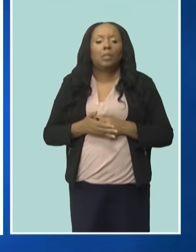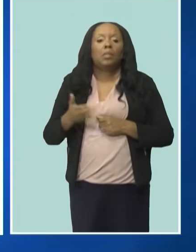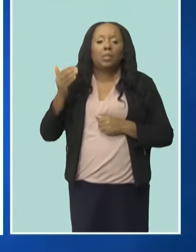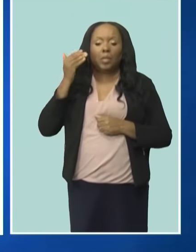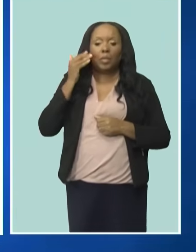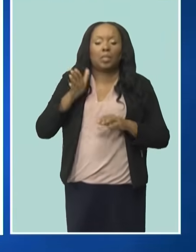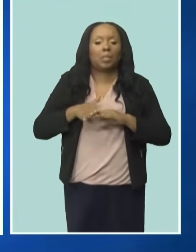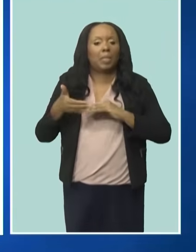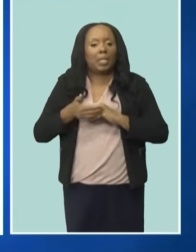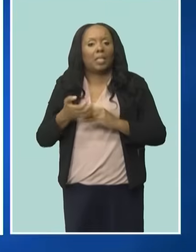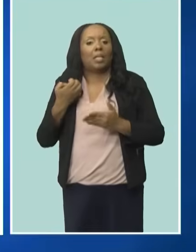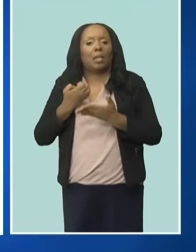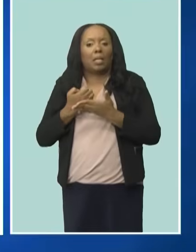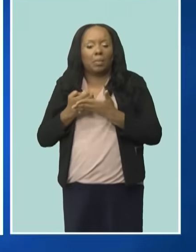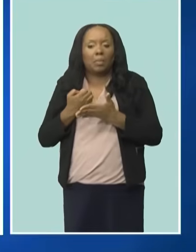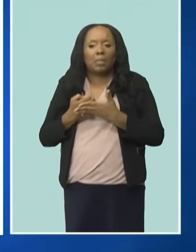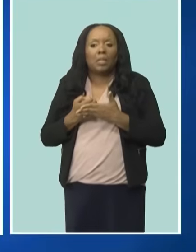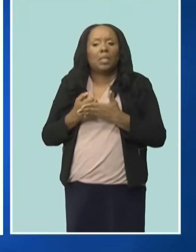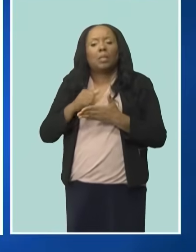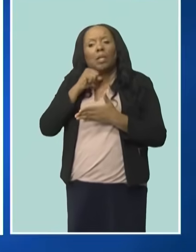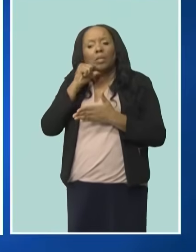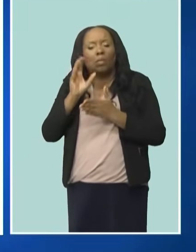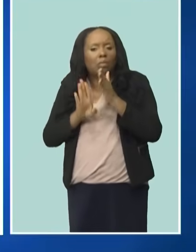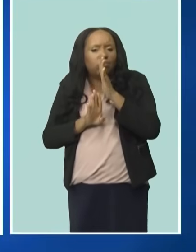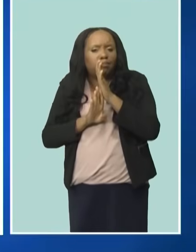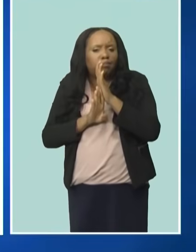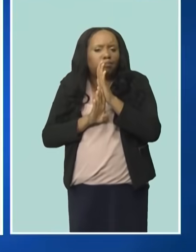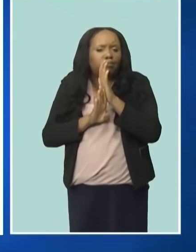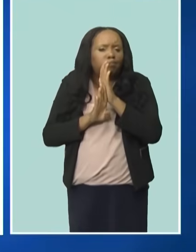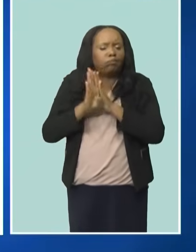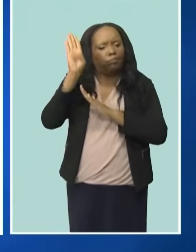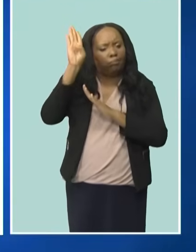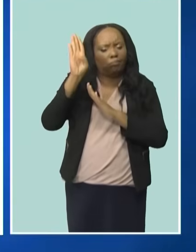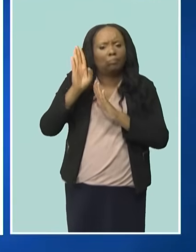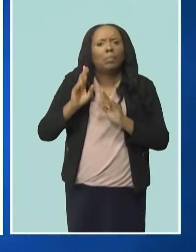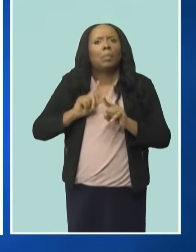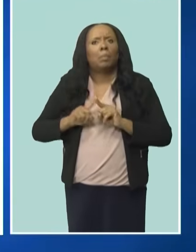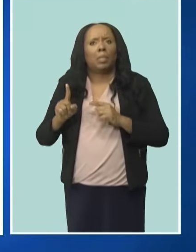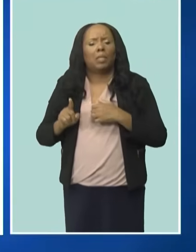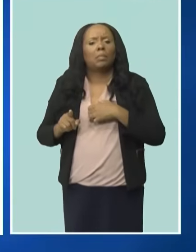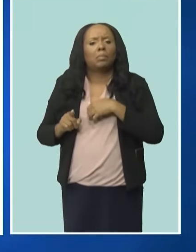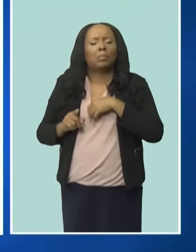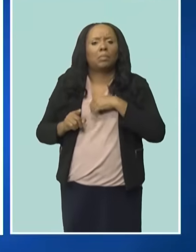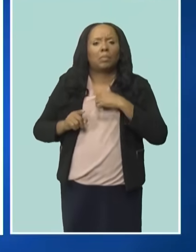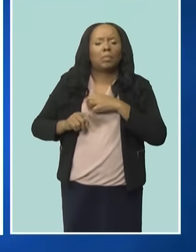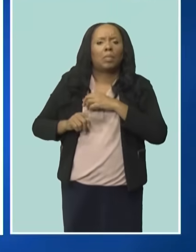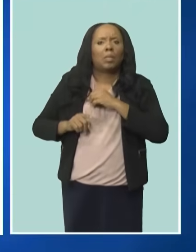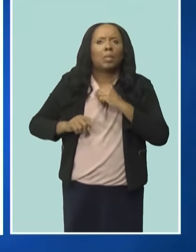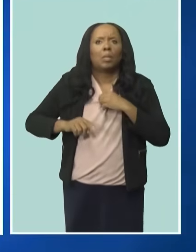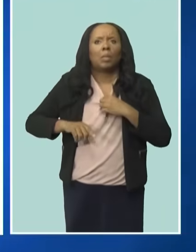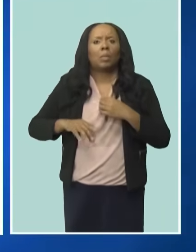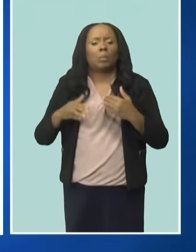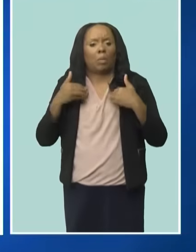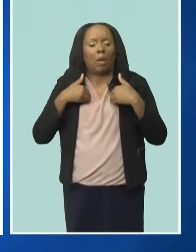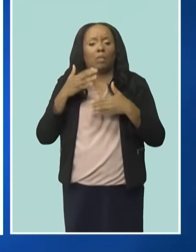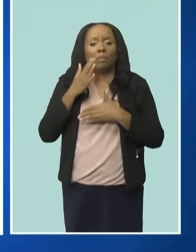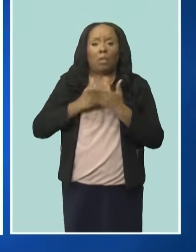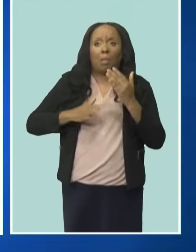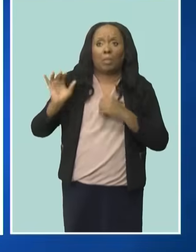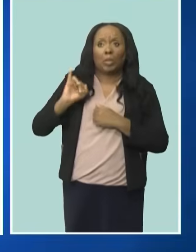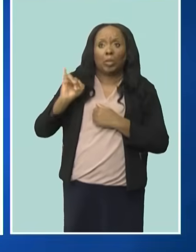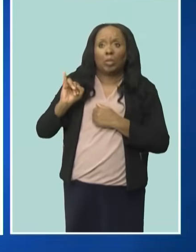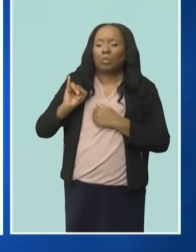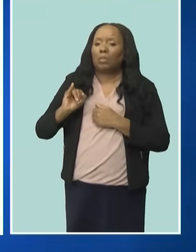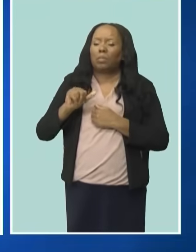quarters. But, you know, with the fact that they've put insurance in place, basically, it shouldn't be